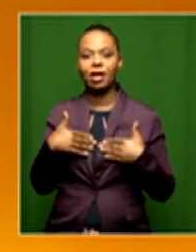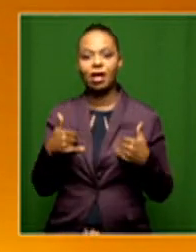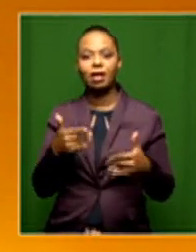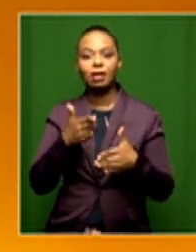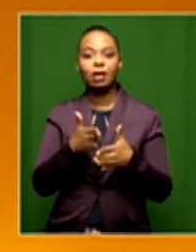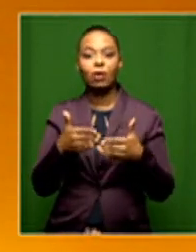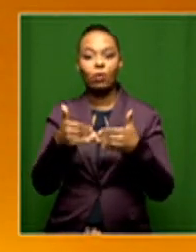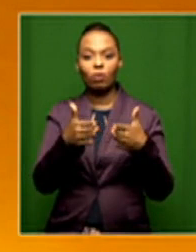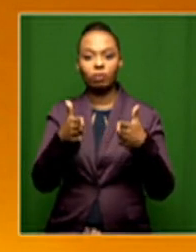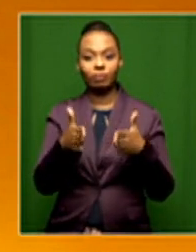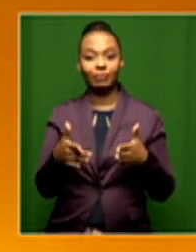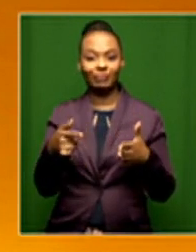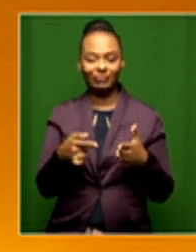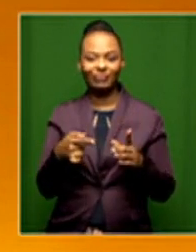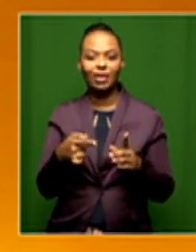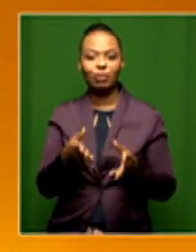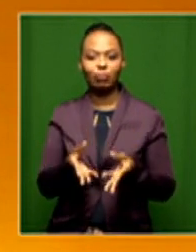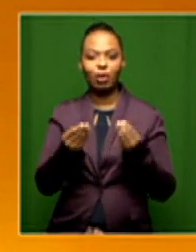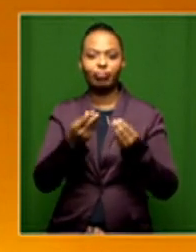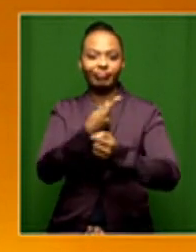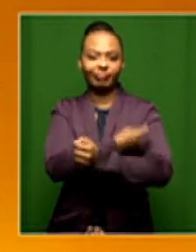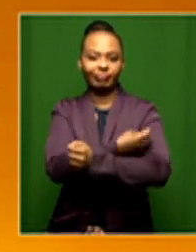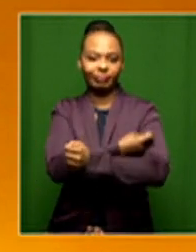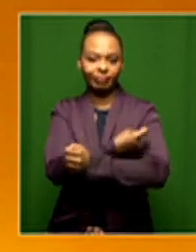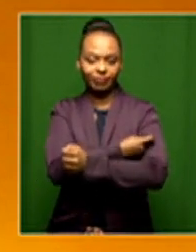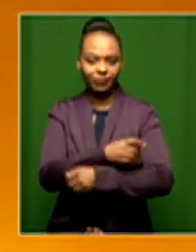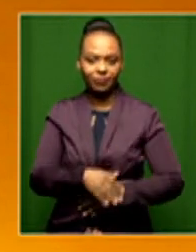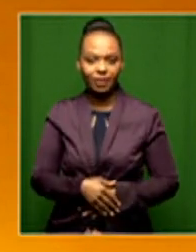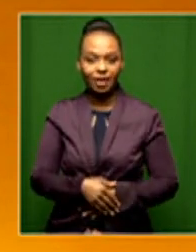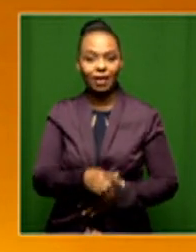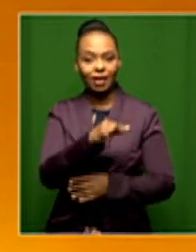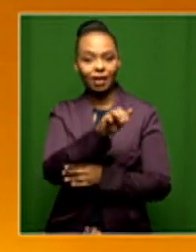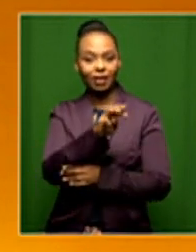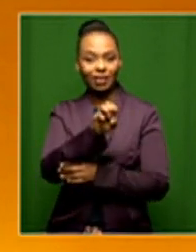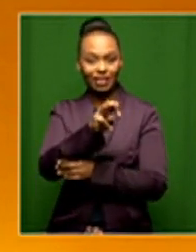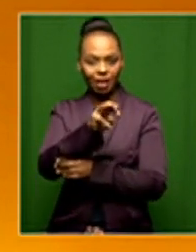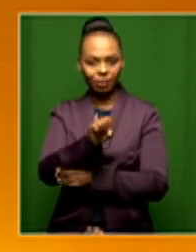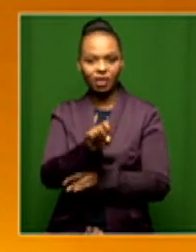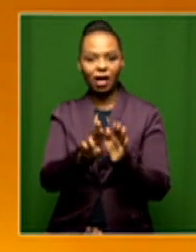to receive the COVID-19 vaccine. This medical aid scheme represents over